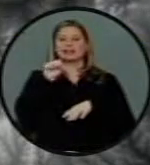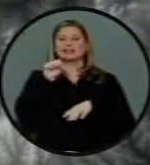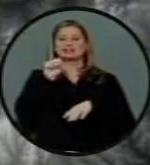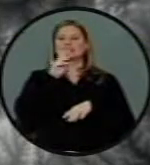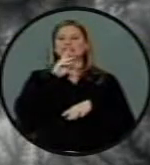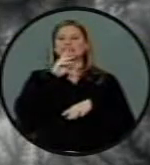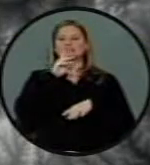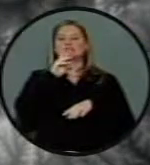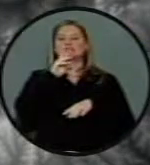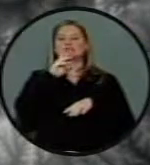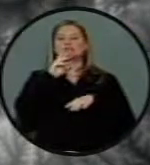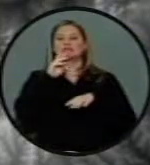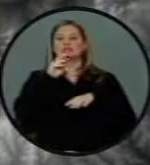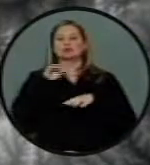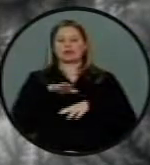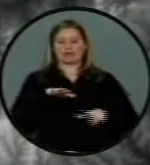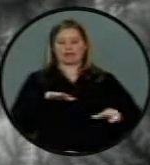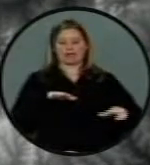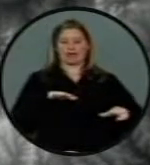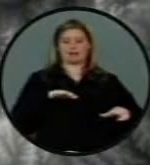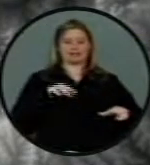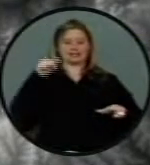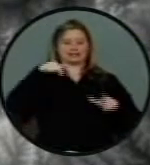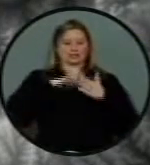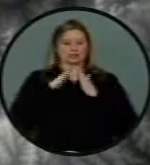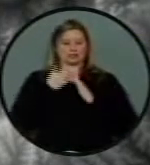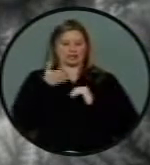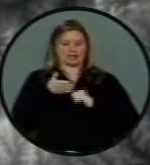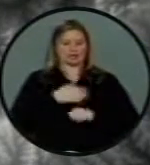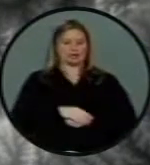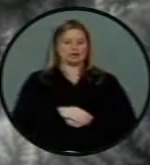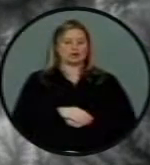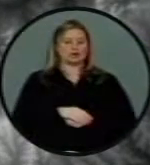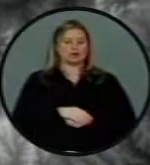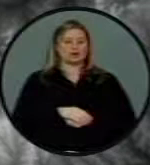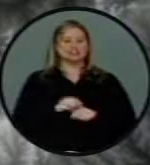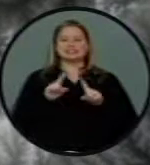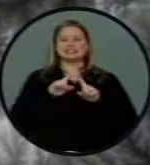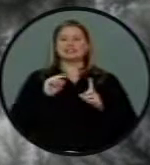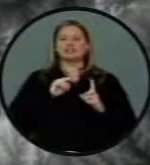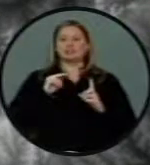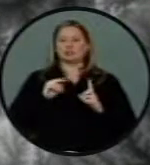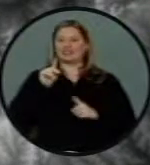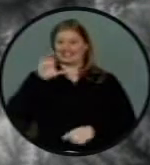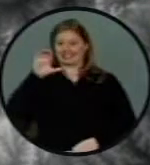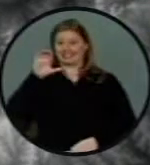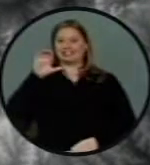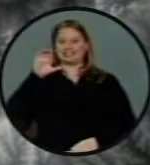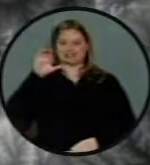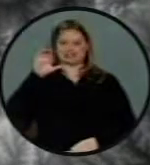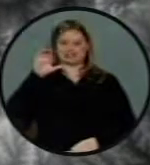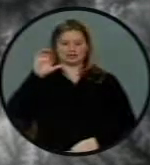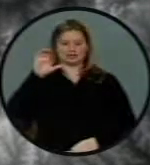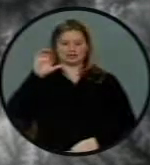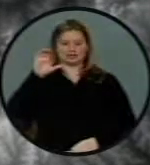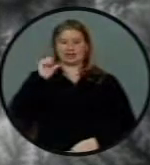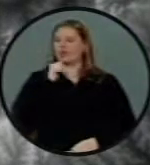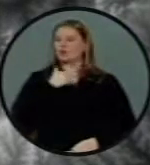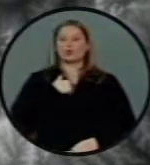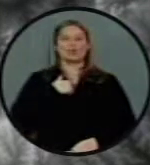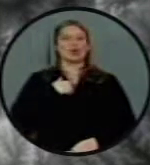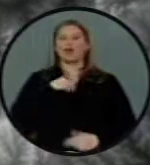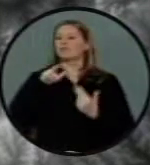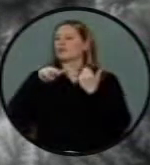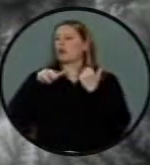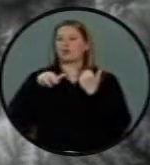out of the bottom left, and here's downtown right here. And it's just a different look at Kansas City, right? I mean, I don't have the interstate